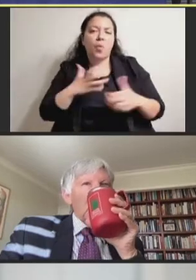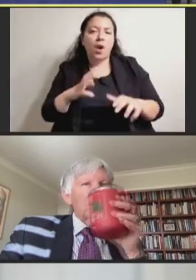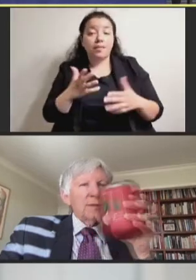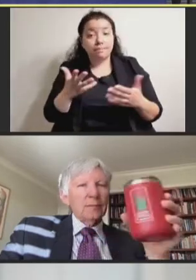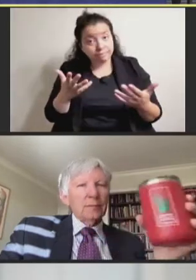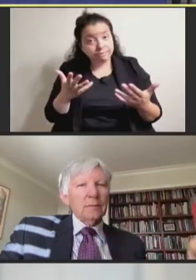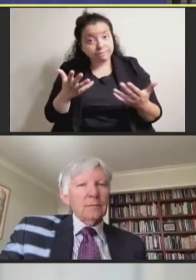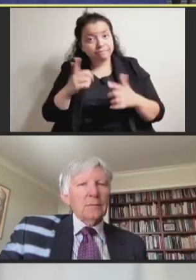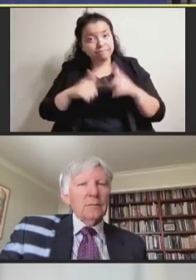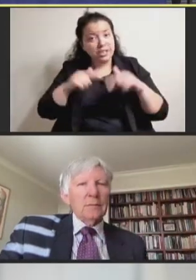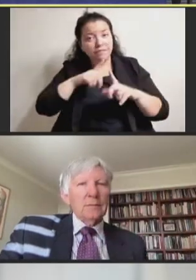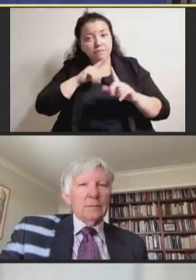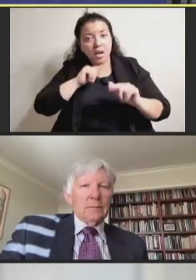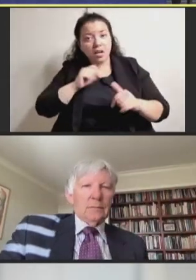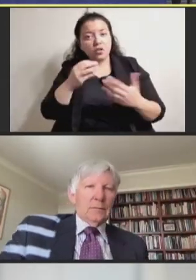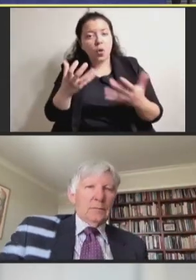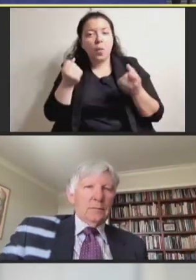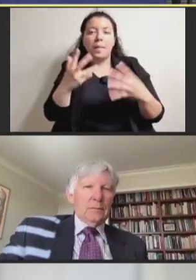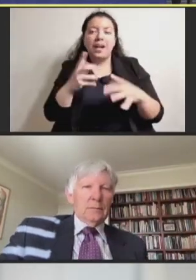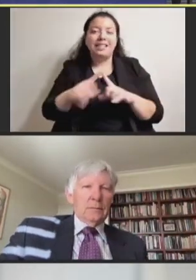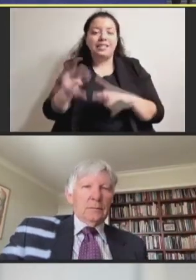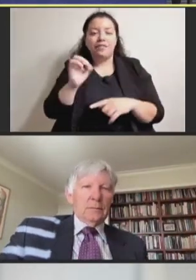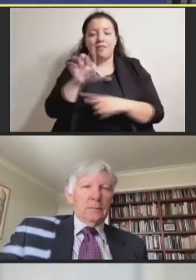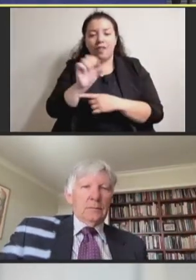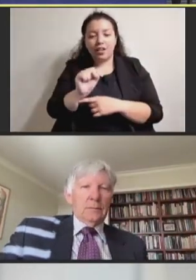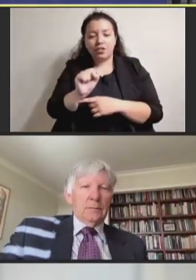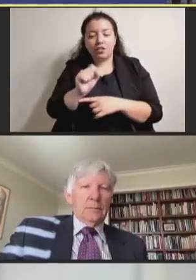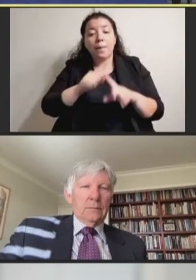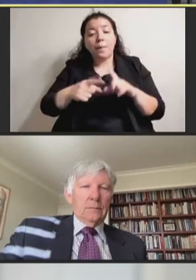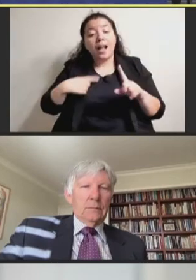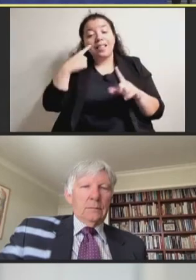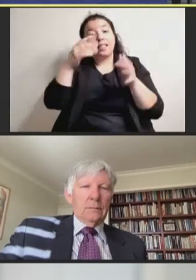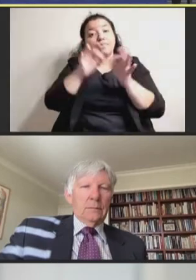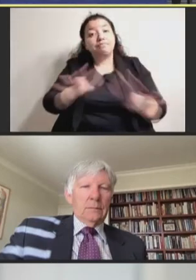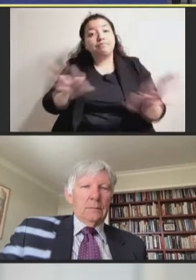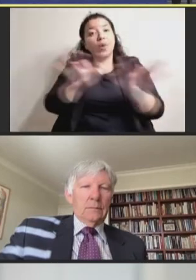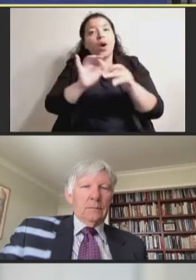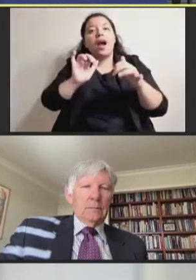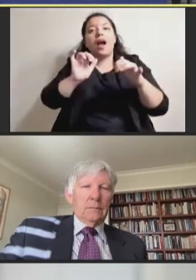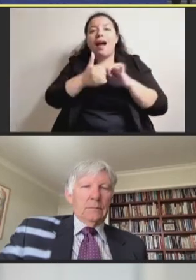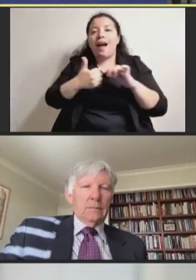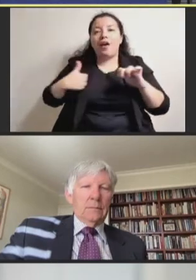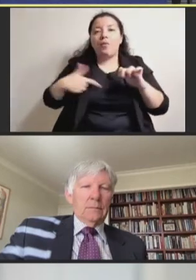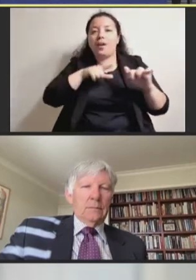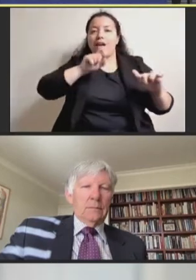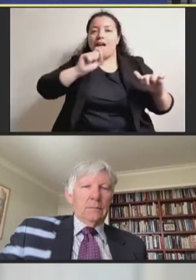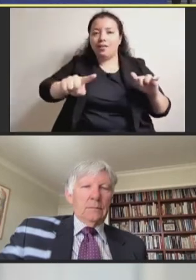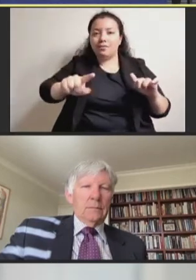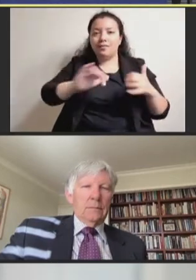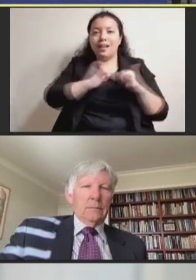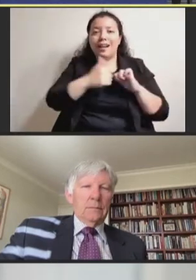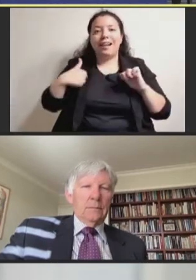least a significant component comes down to how we ask the question and how we address the concerns.